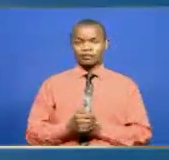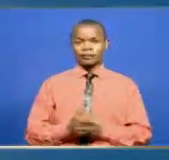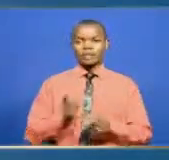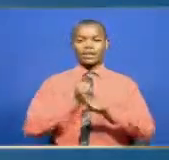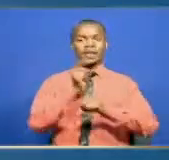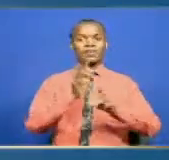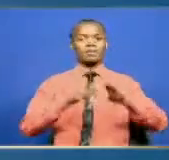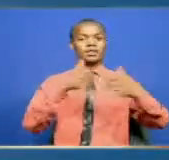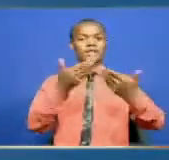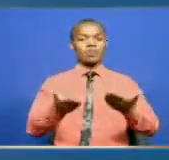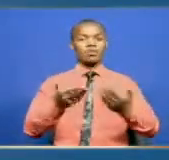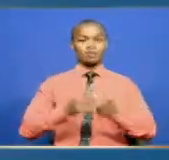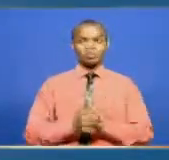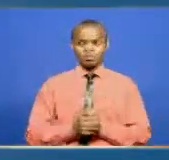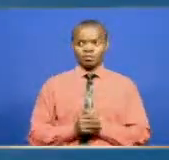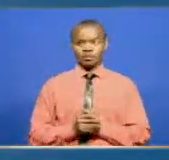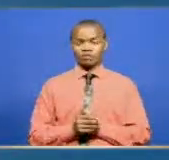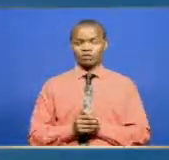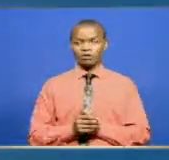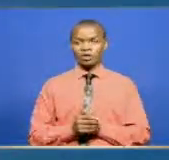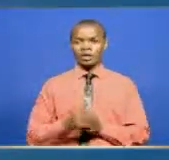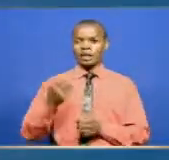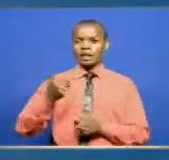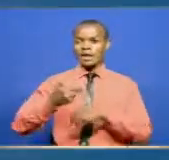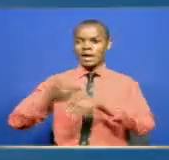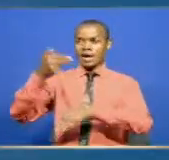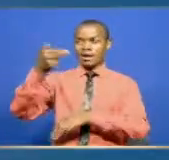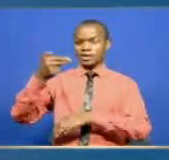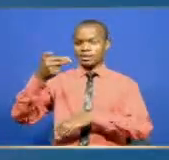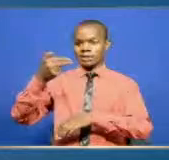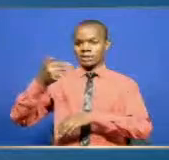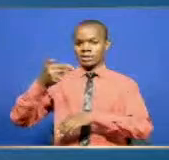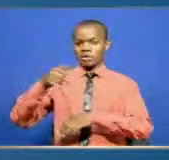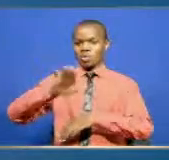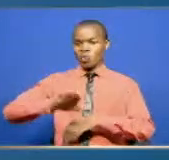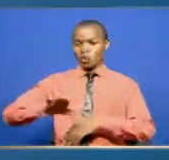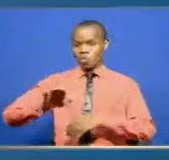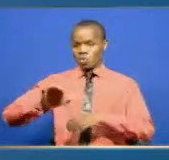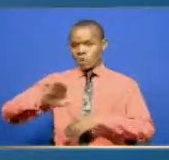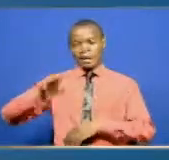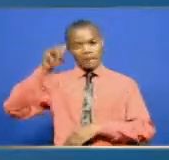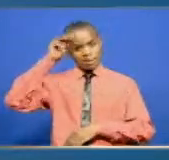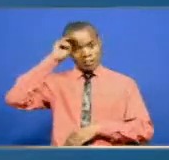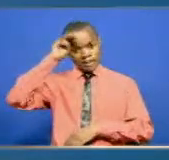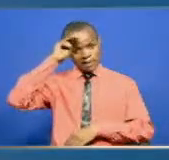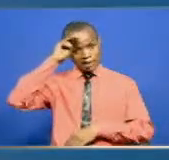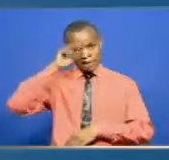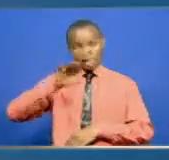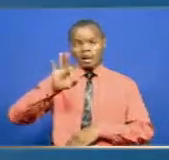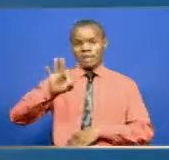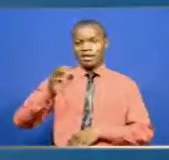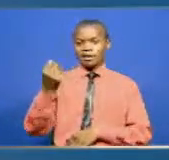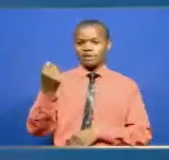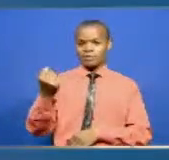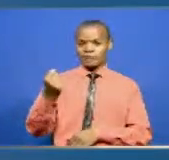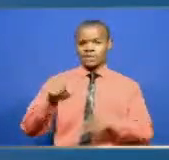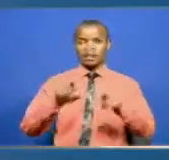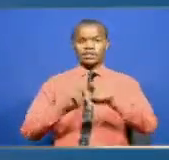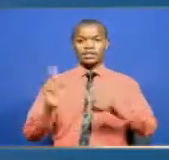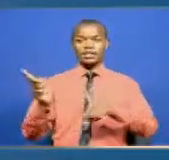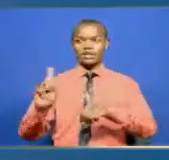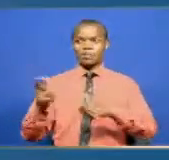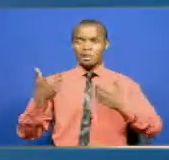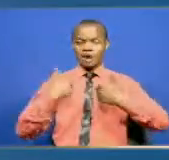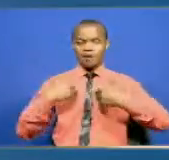to temperatures. This is it. The highest across the country will be experienced in Mandera and Lodwar at 35 degrees Celsius. The capital will